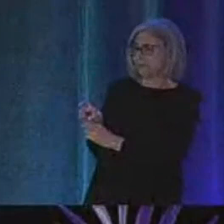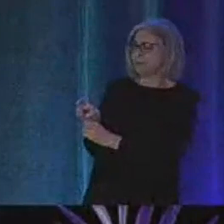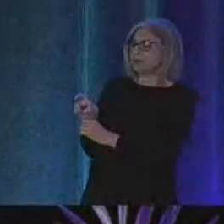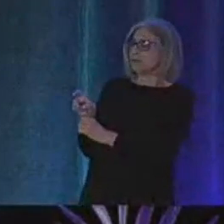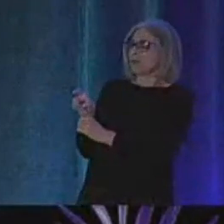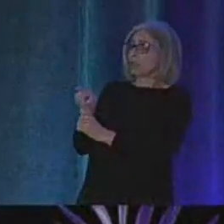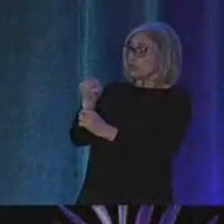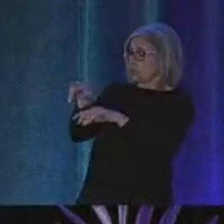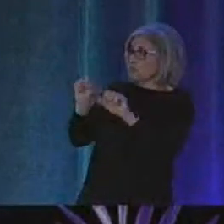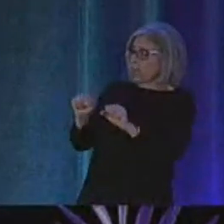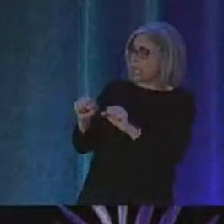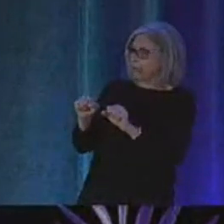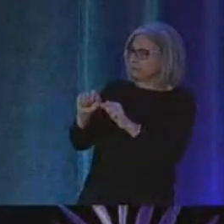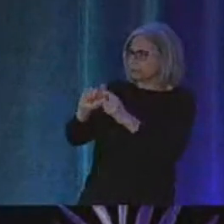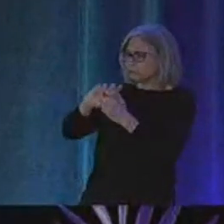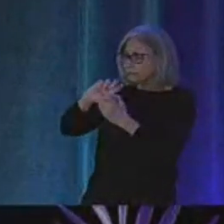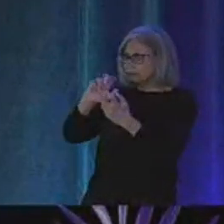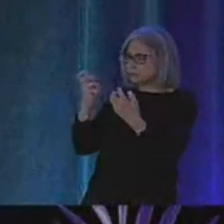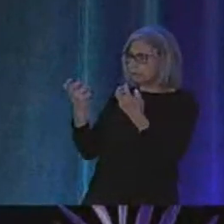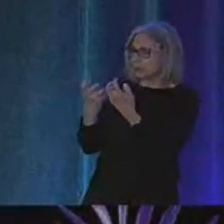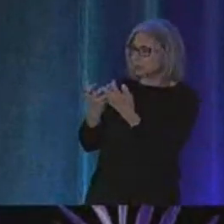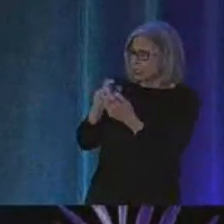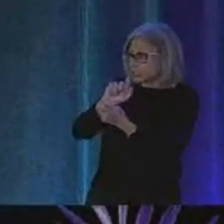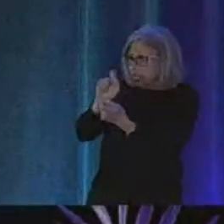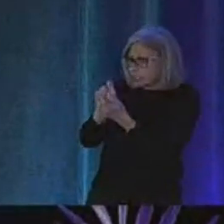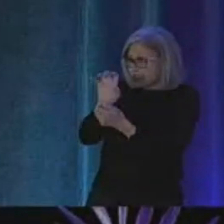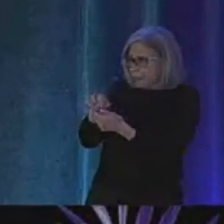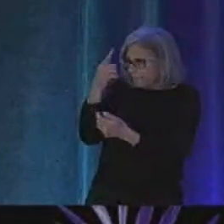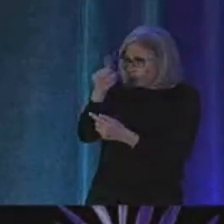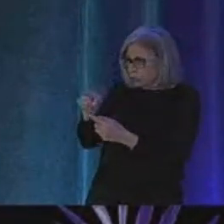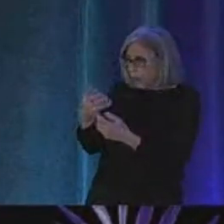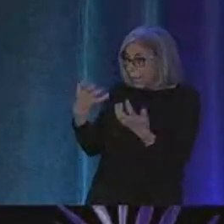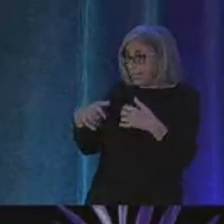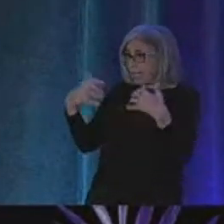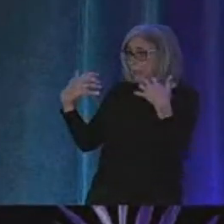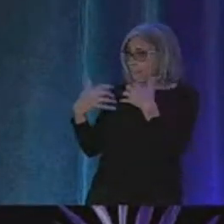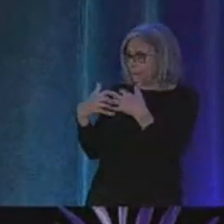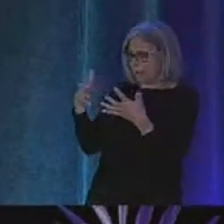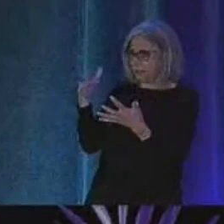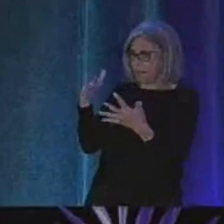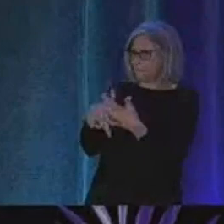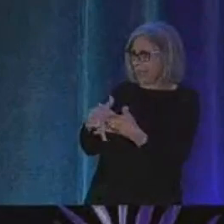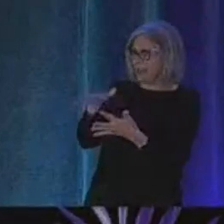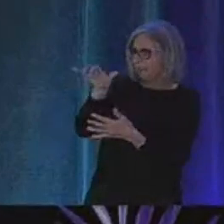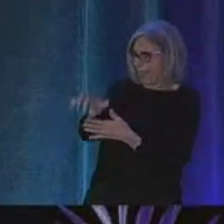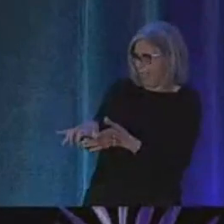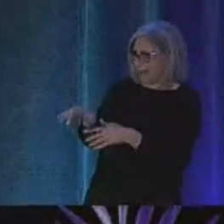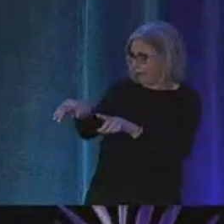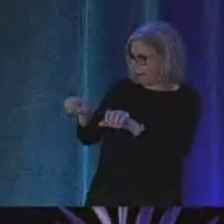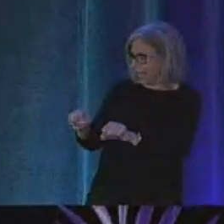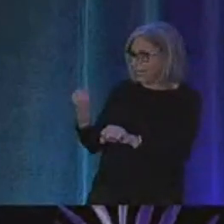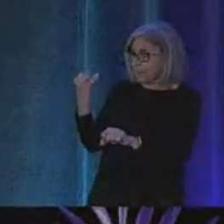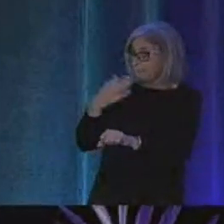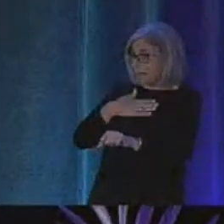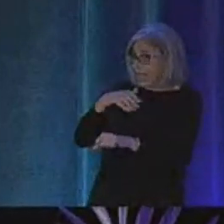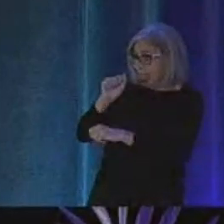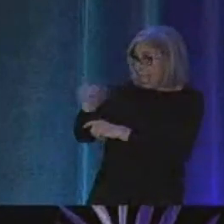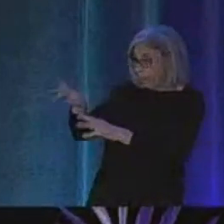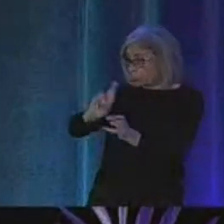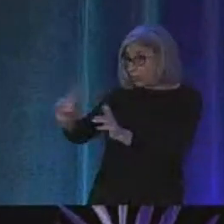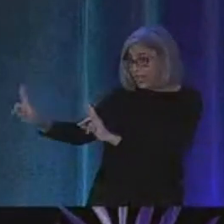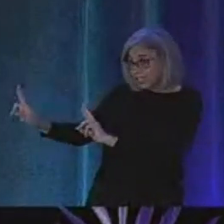And you can customize these. So I can embed in there, based on, is my app